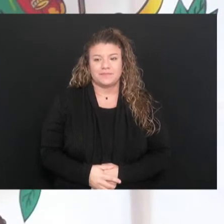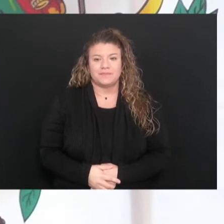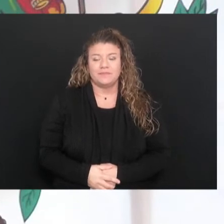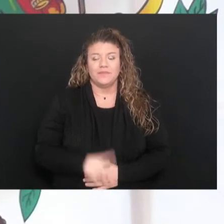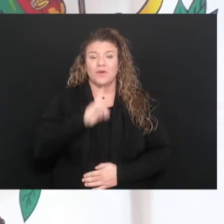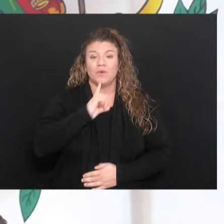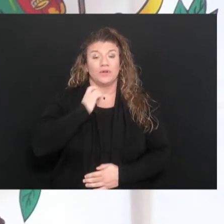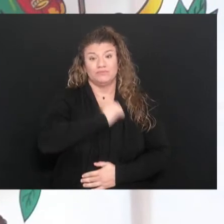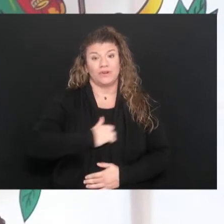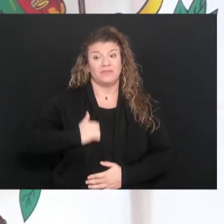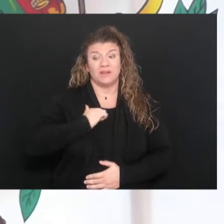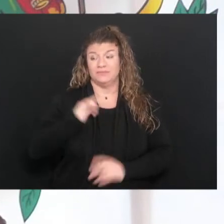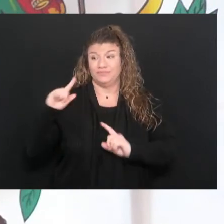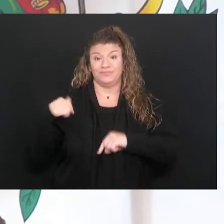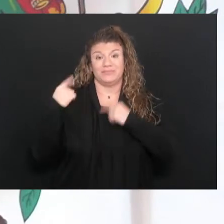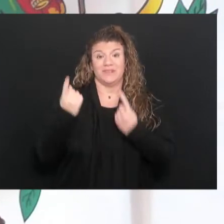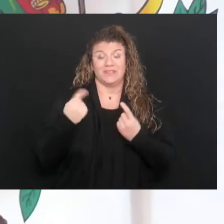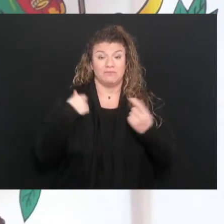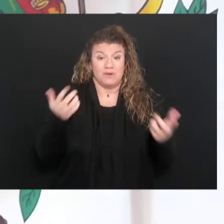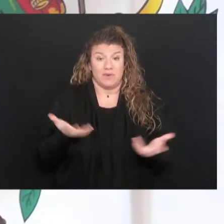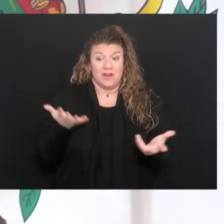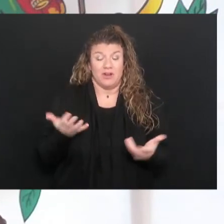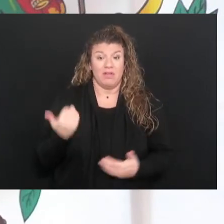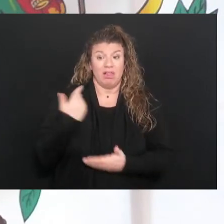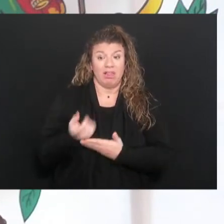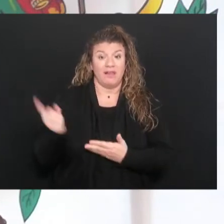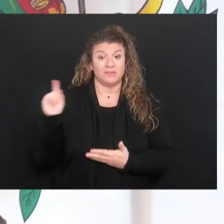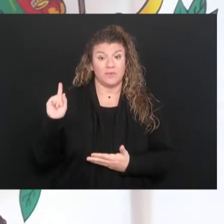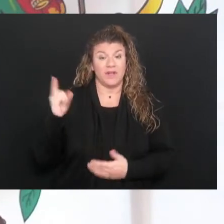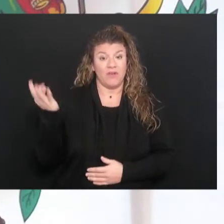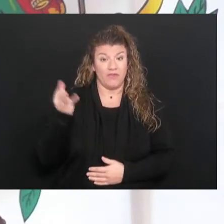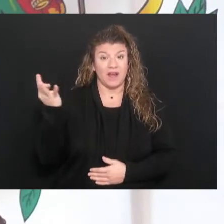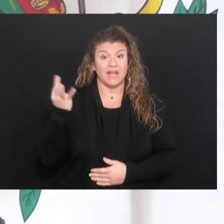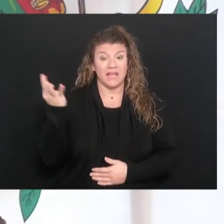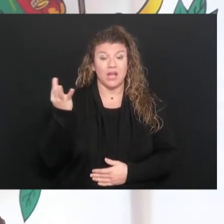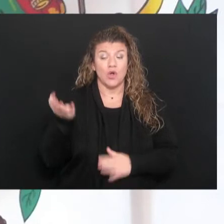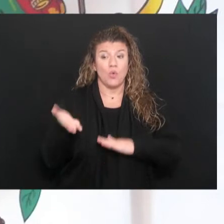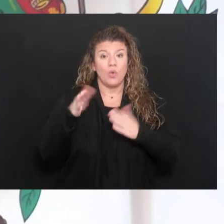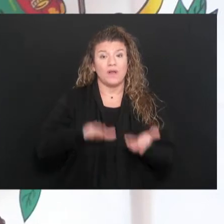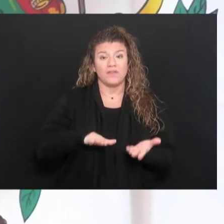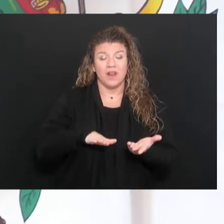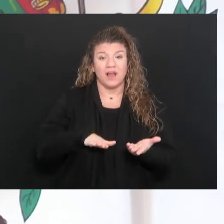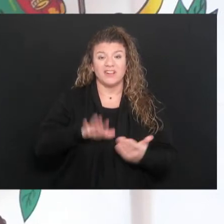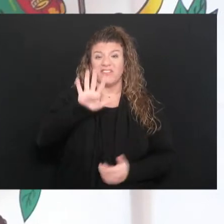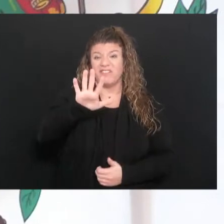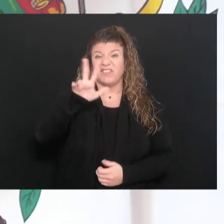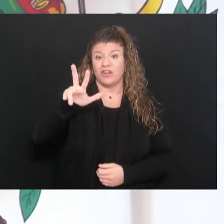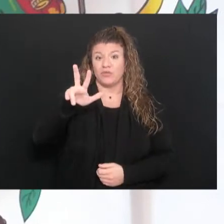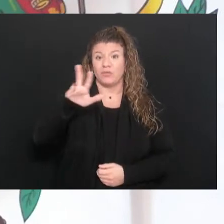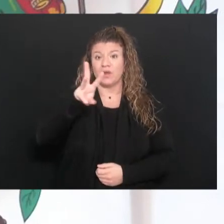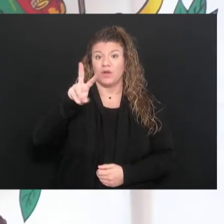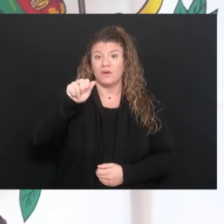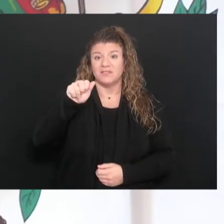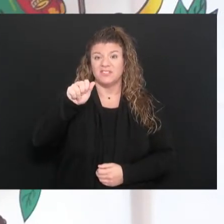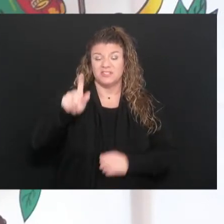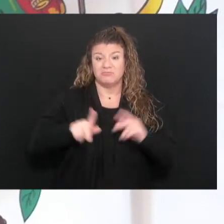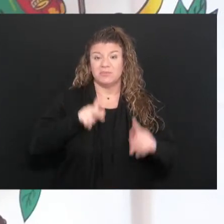Regretfully, since the last time we had our last briefing, which was last Friday, we've lost another 53 West